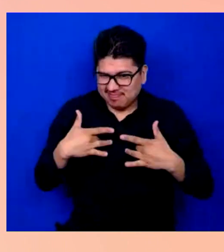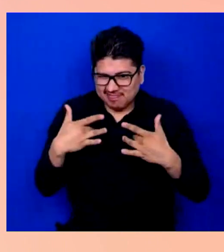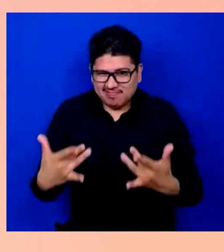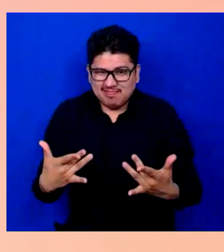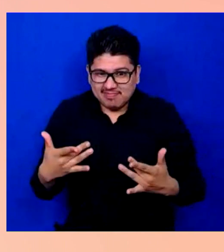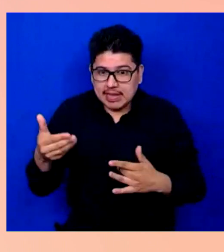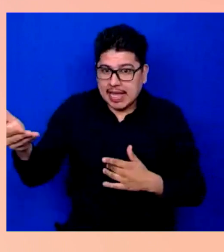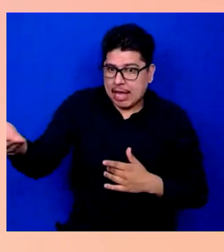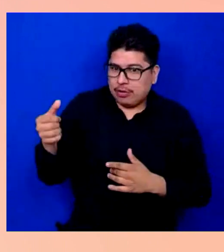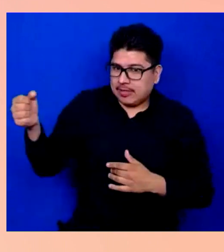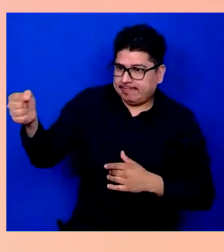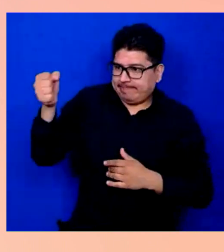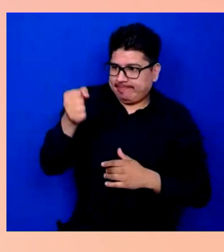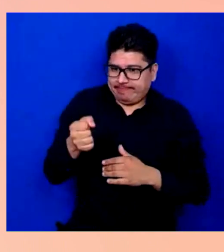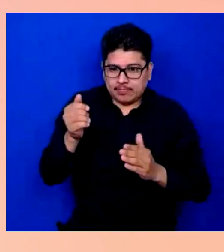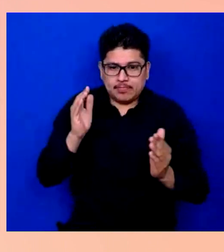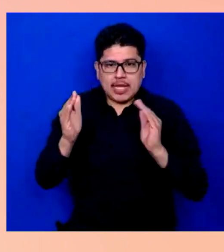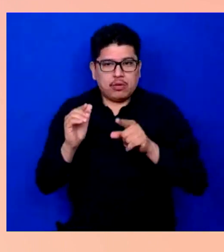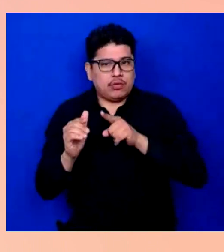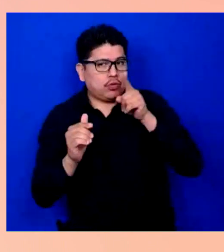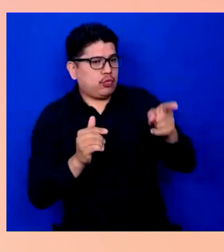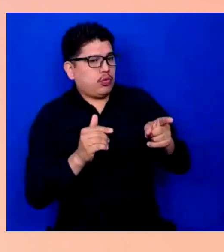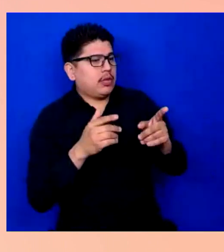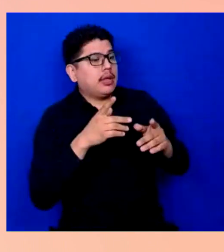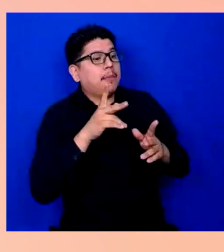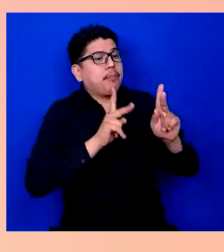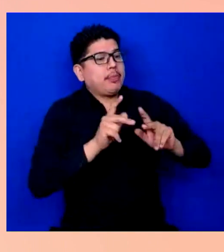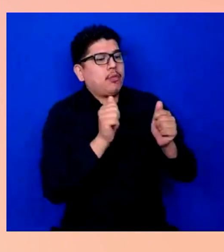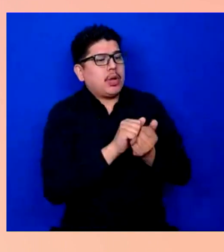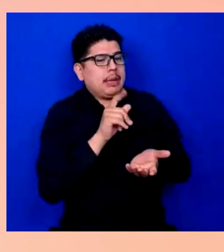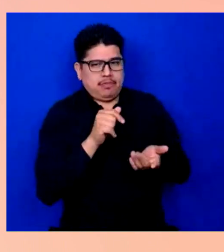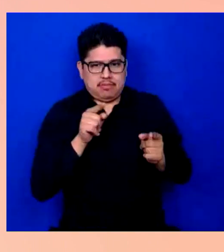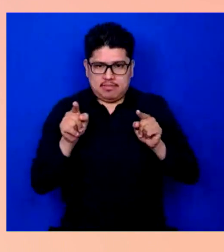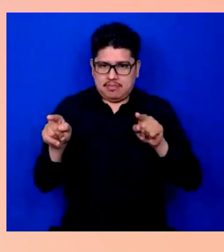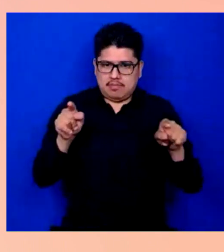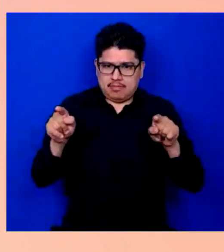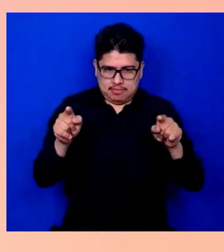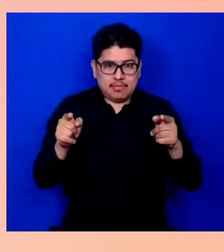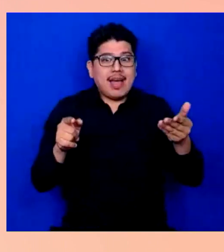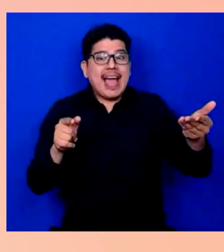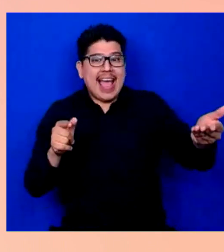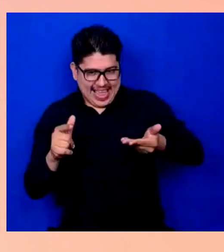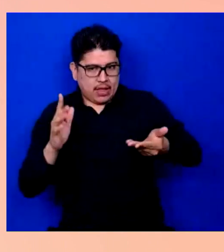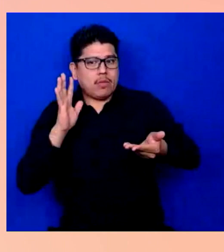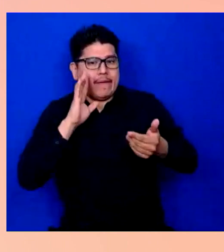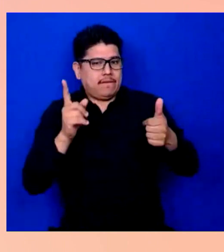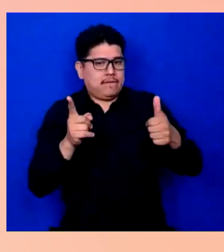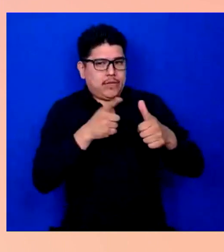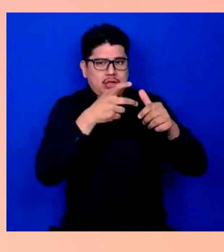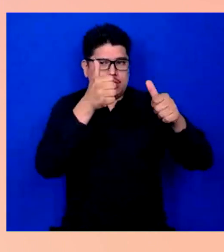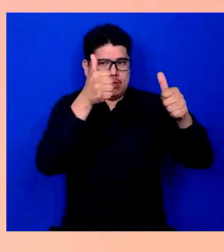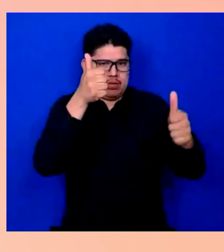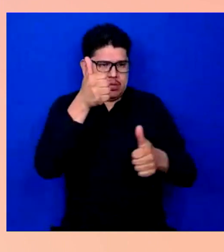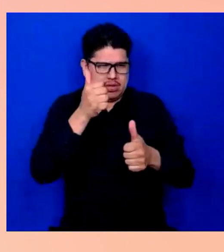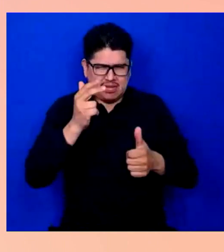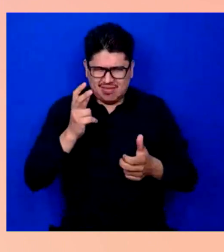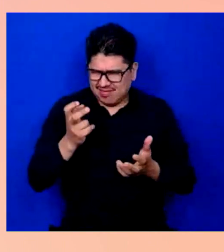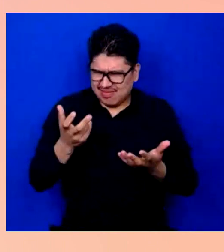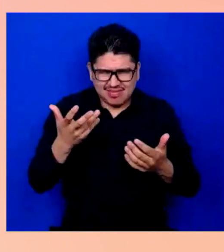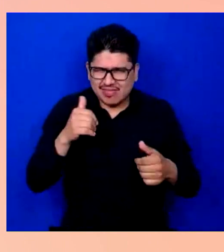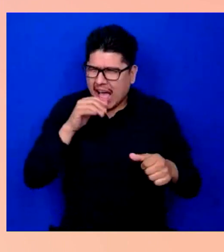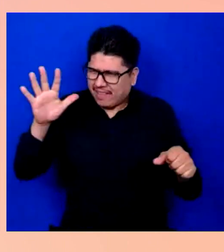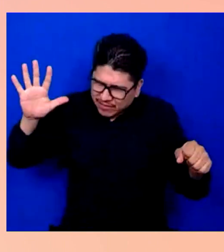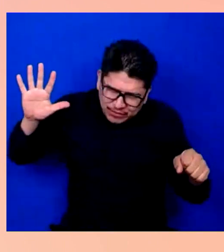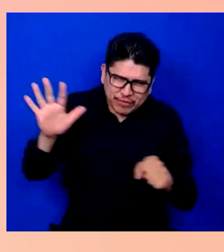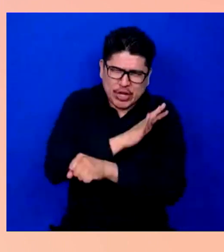And even when we are employed, we are more likely to be underemployed and not bringing our full talents to the global